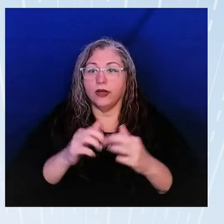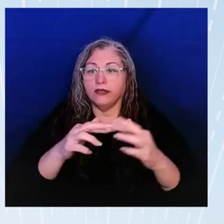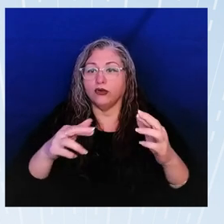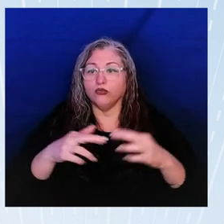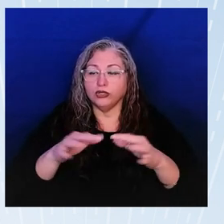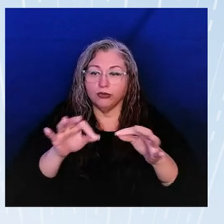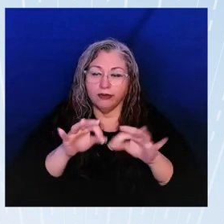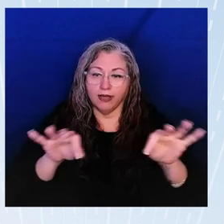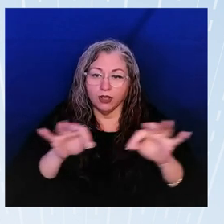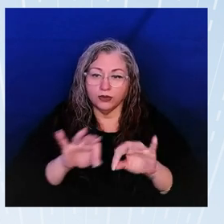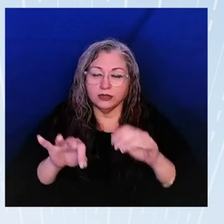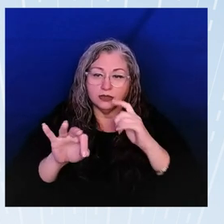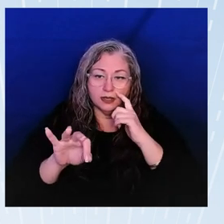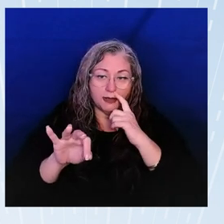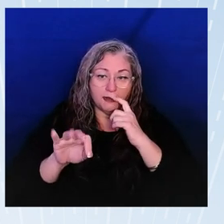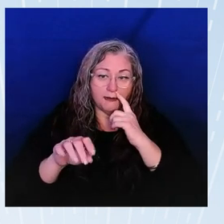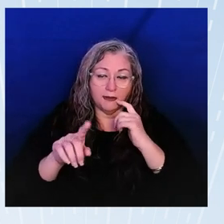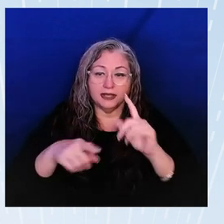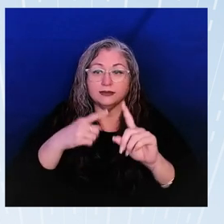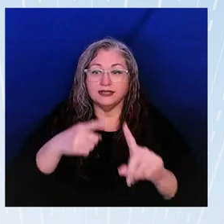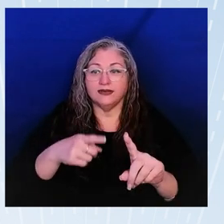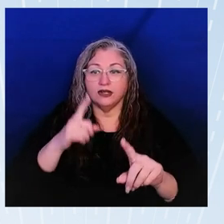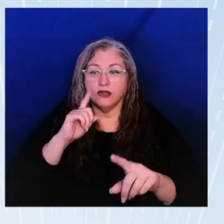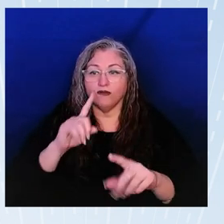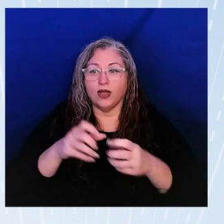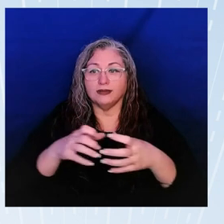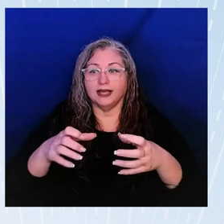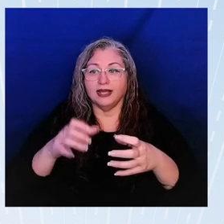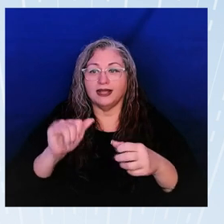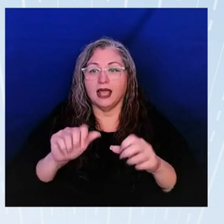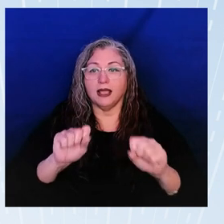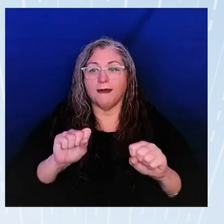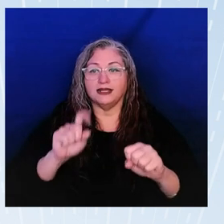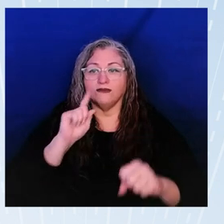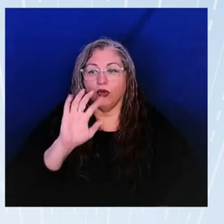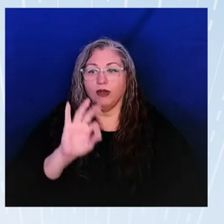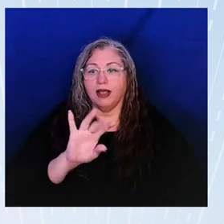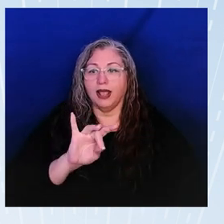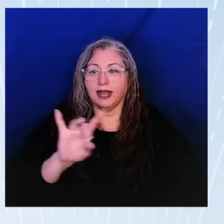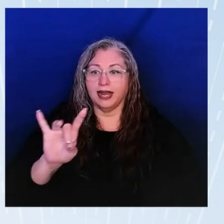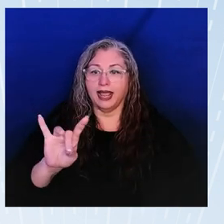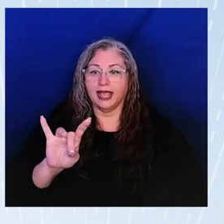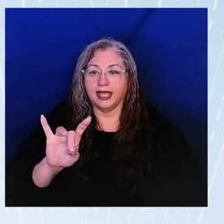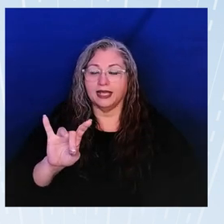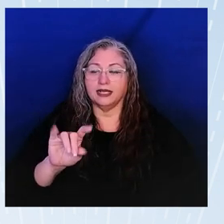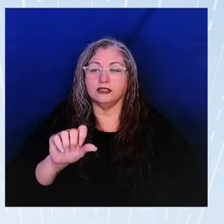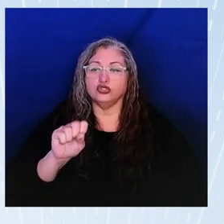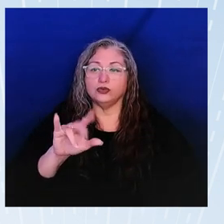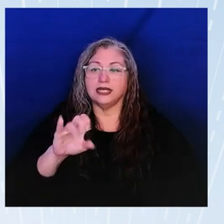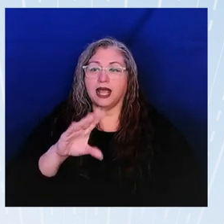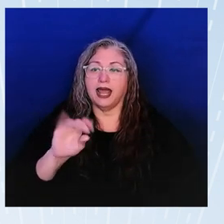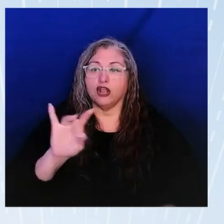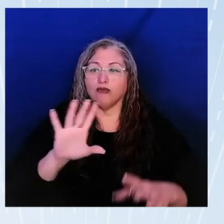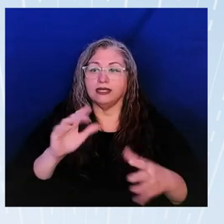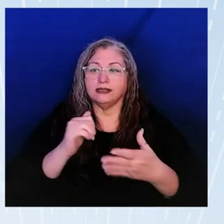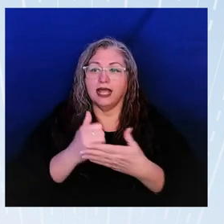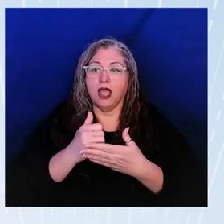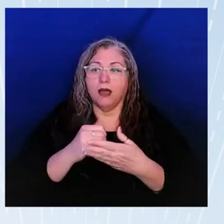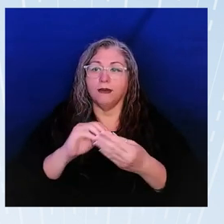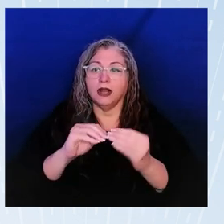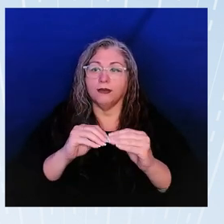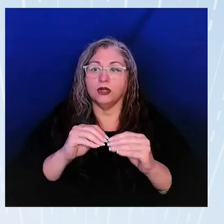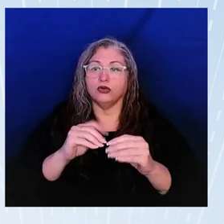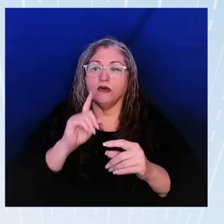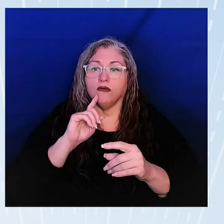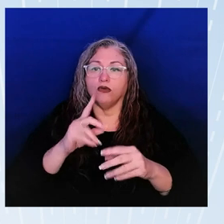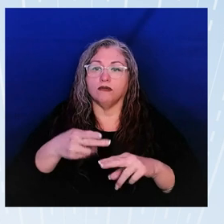languages specificity to expand the capacity of the 988 suicide and crisis helpline to provide